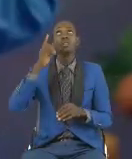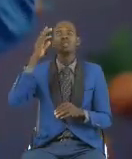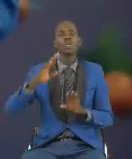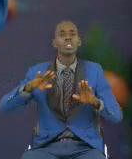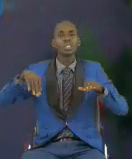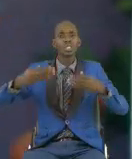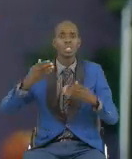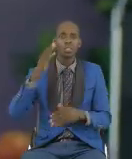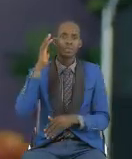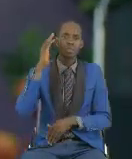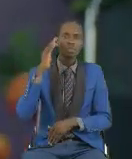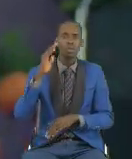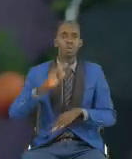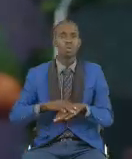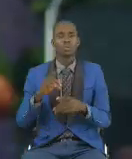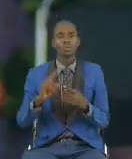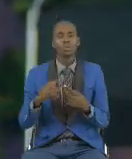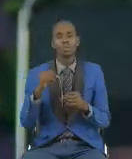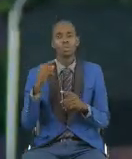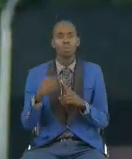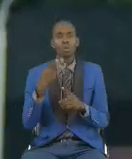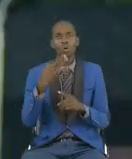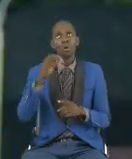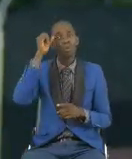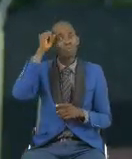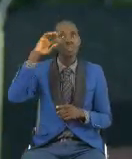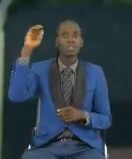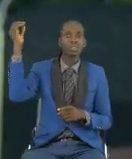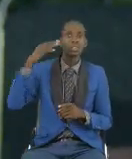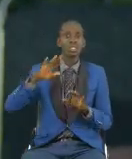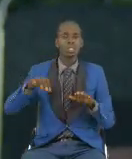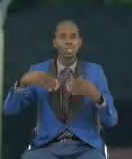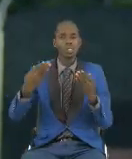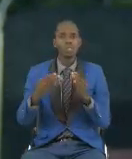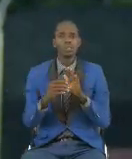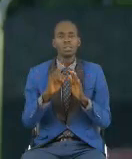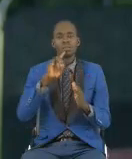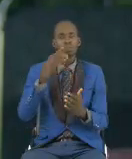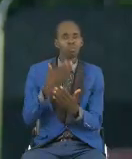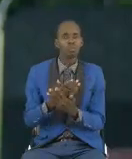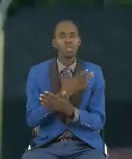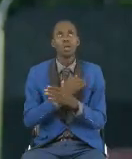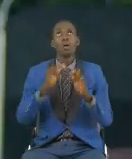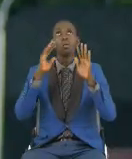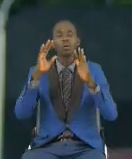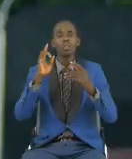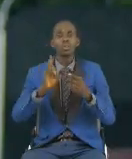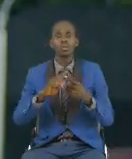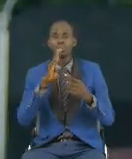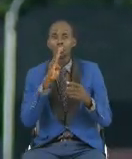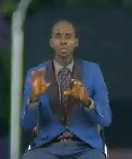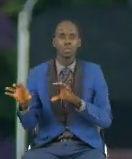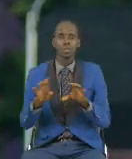the word of his grace, and granted signs and wonders to be done by their